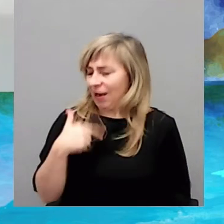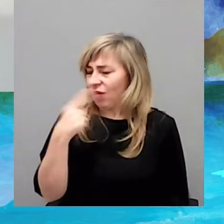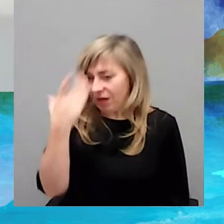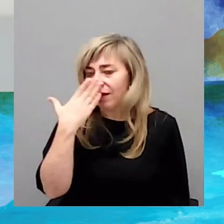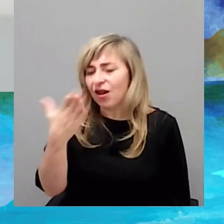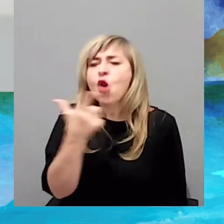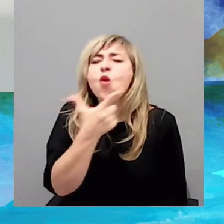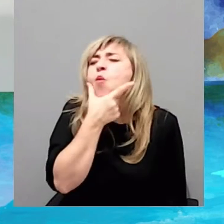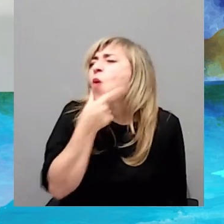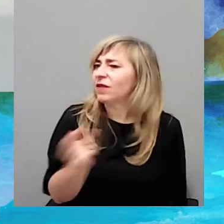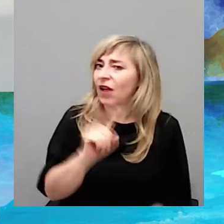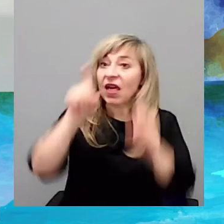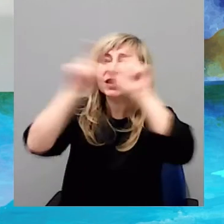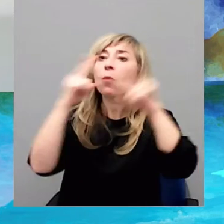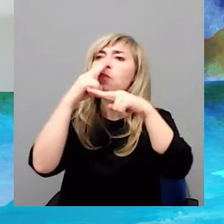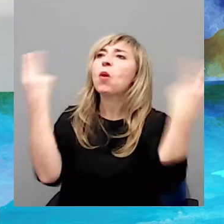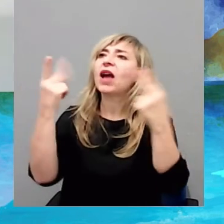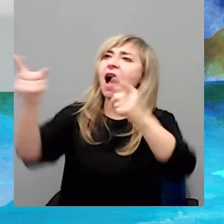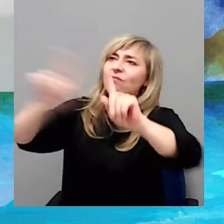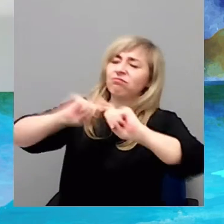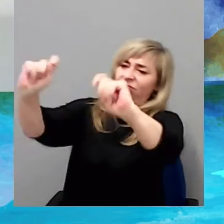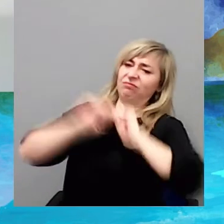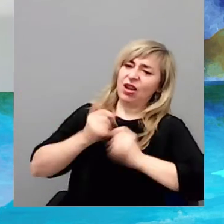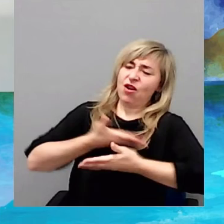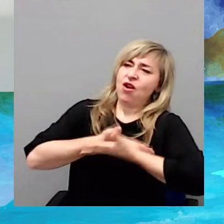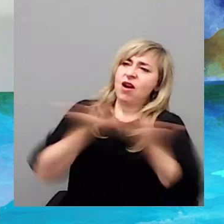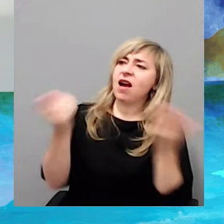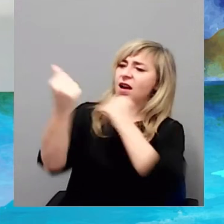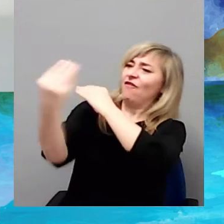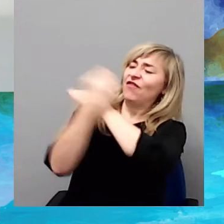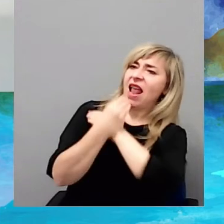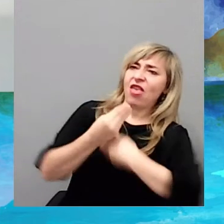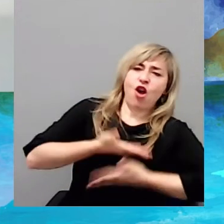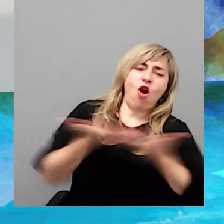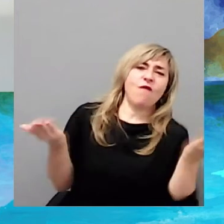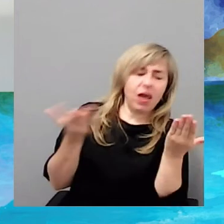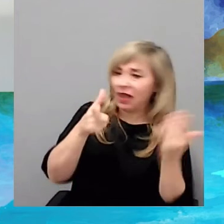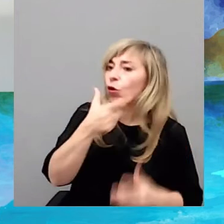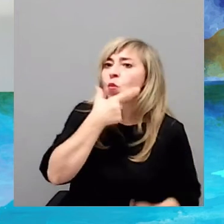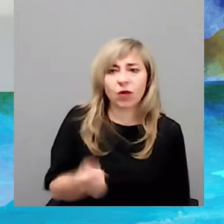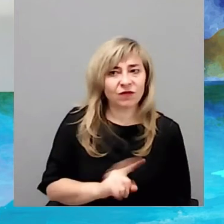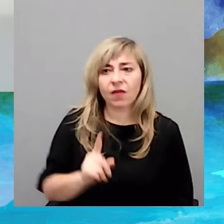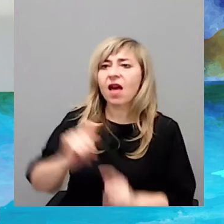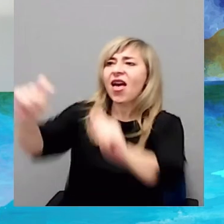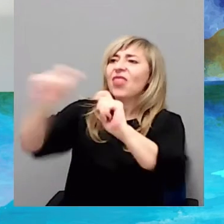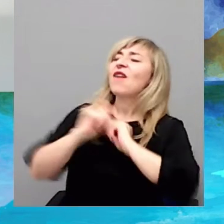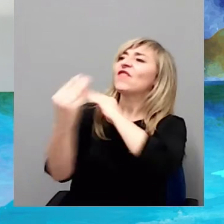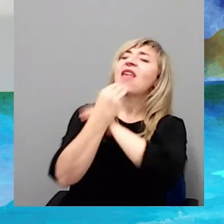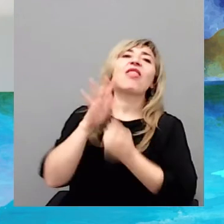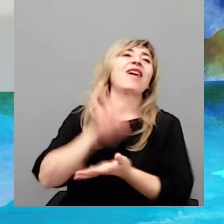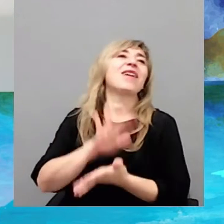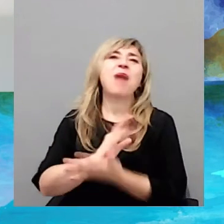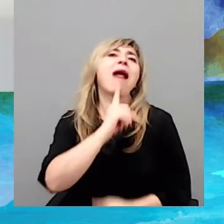not una easy institución pública at all confíe en to ti find a y public genere institution that financiación, is nunca happy será to para estar trust tranquilo us un tiempo, ni un and año ni dos. provide us